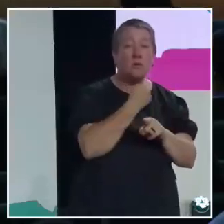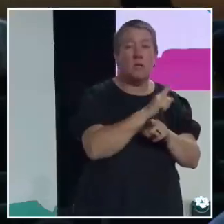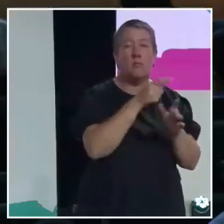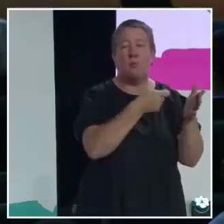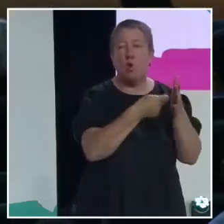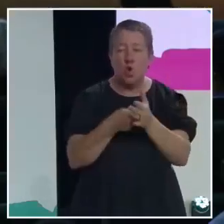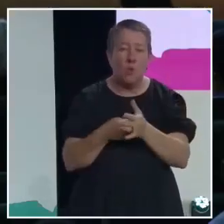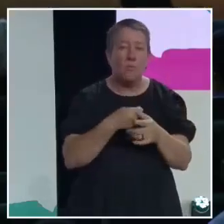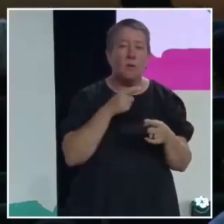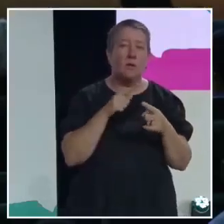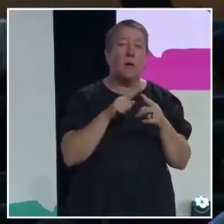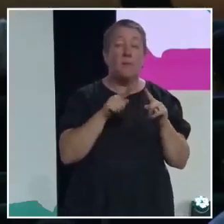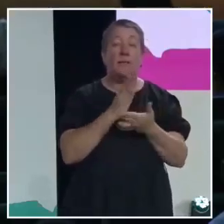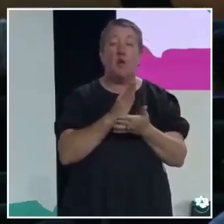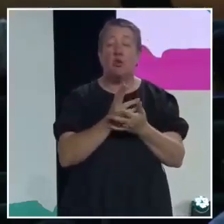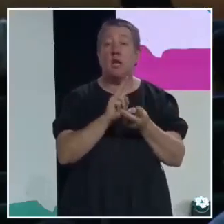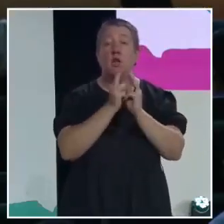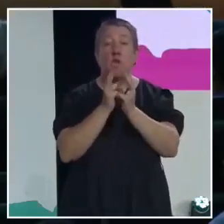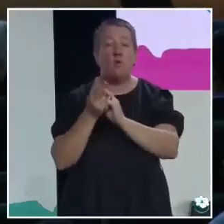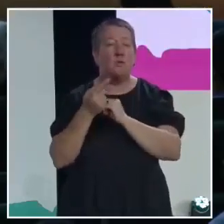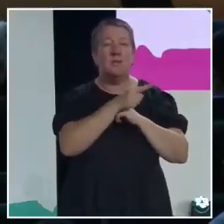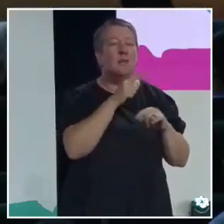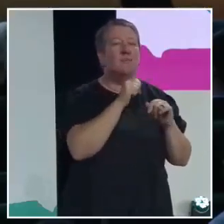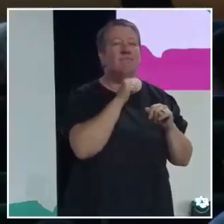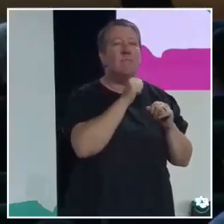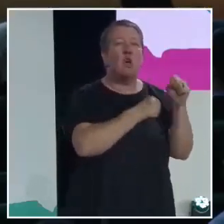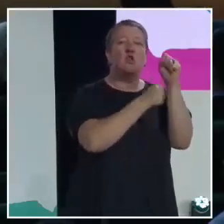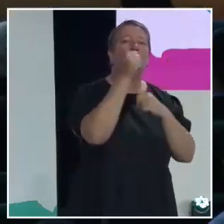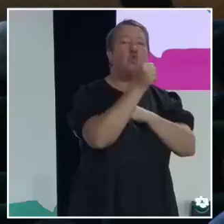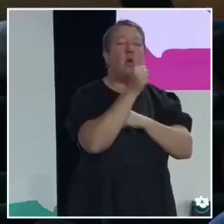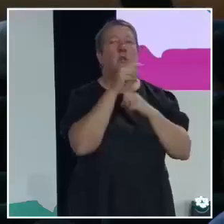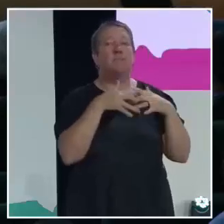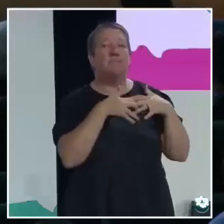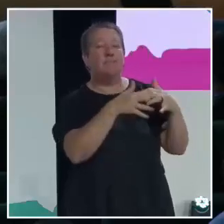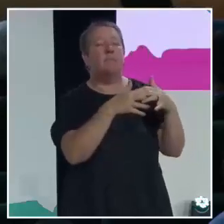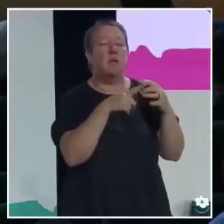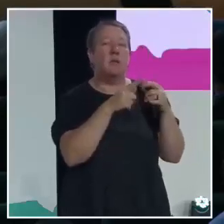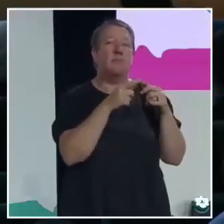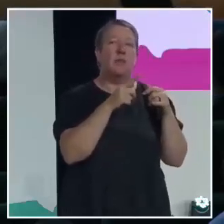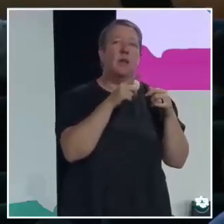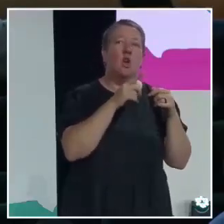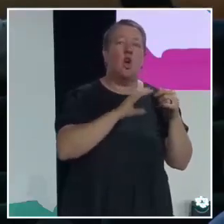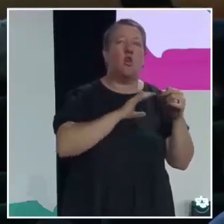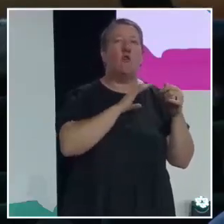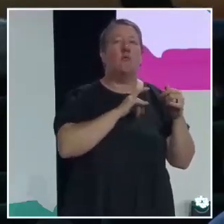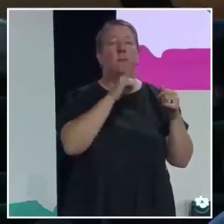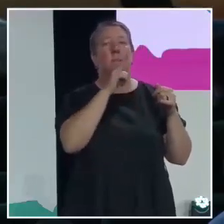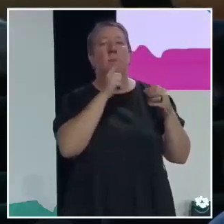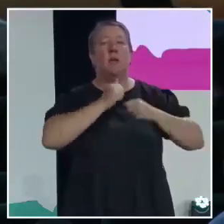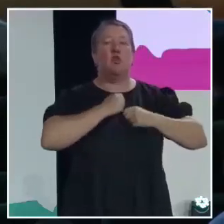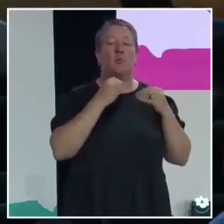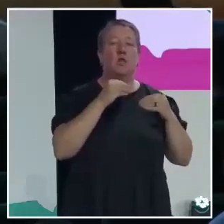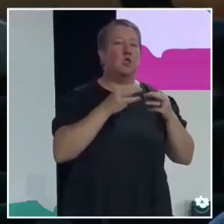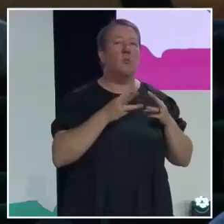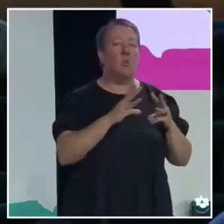but there's also guaranteed loans, haven't been structured in a confident public entrepreneurship kind of way. I always use Tesla as an example,